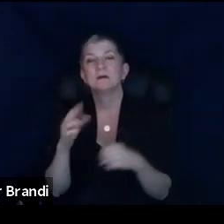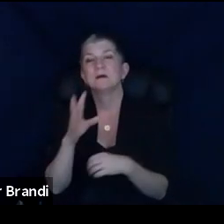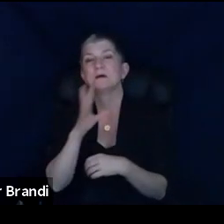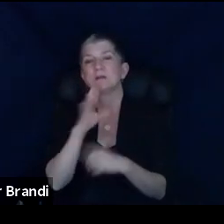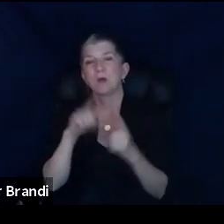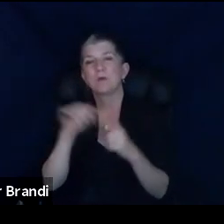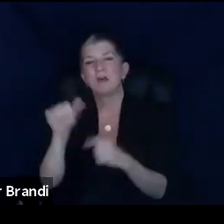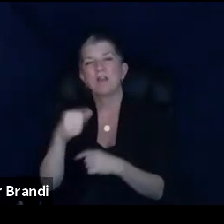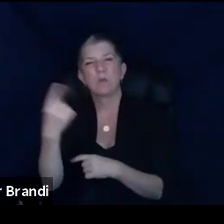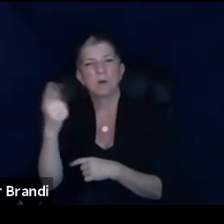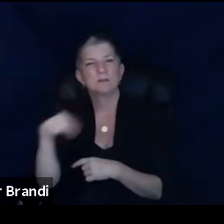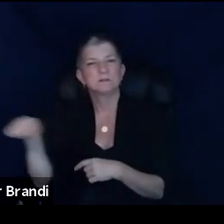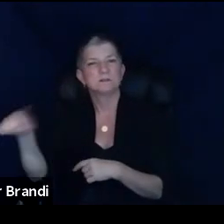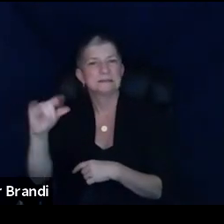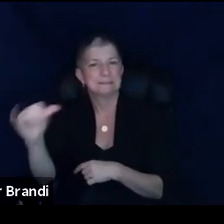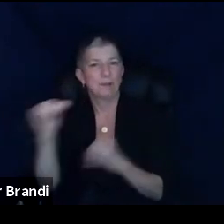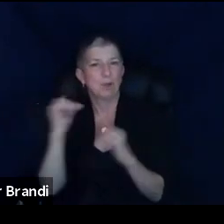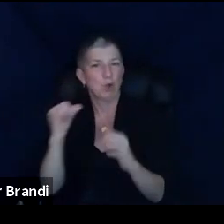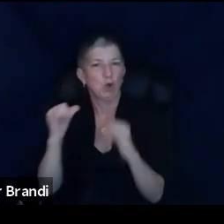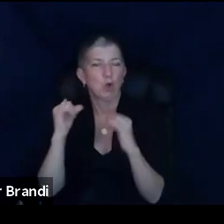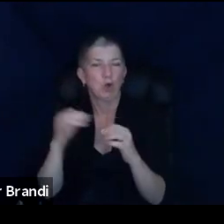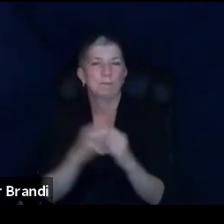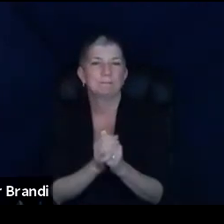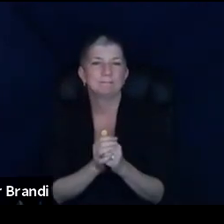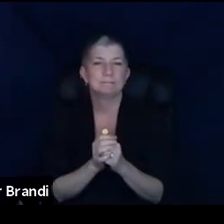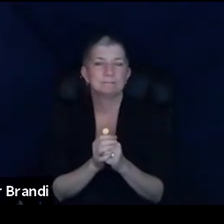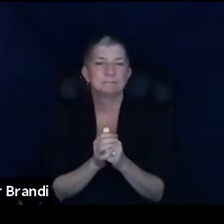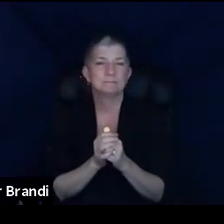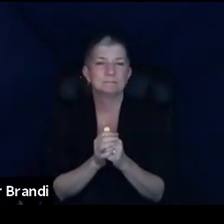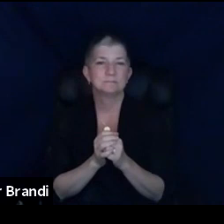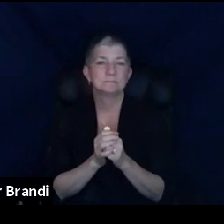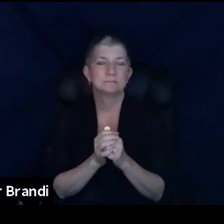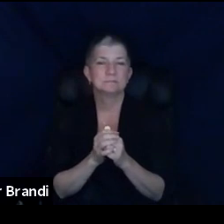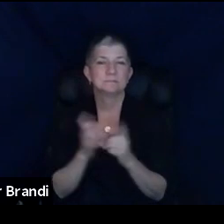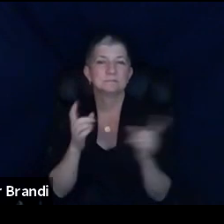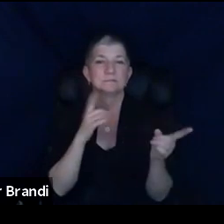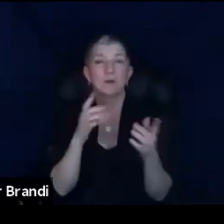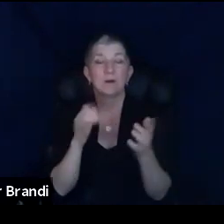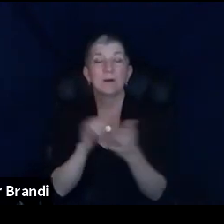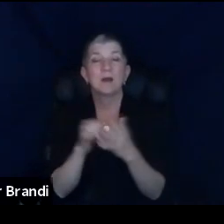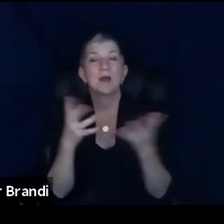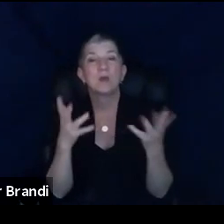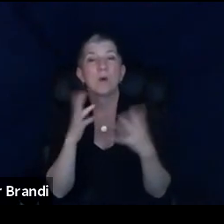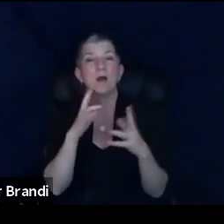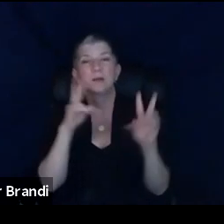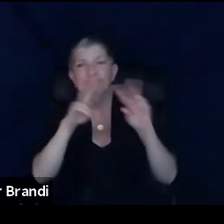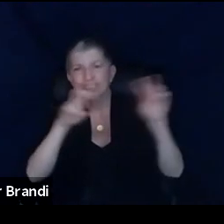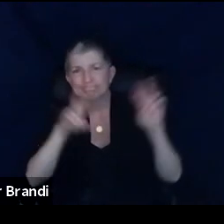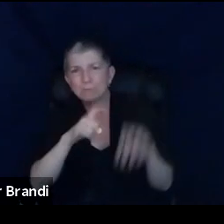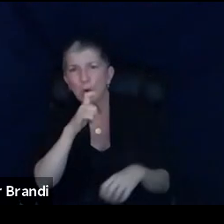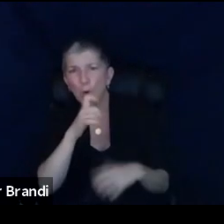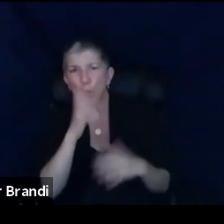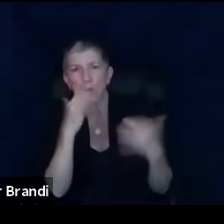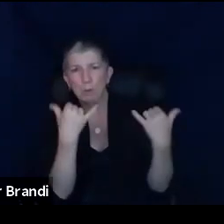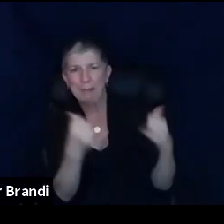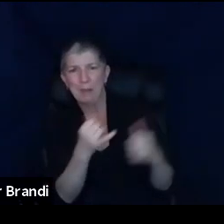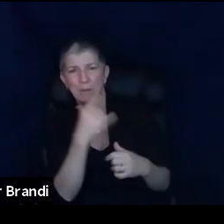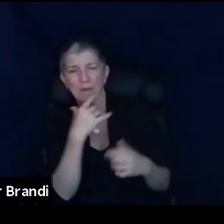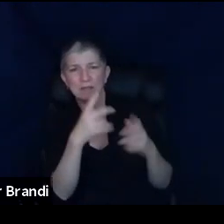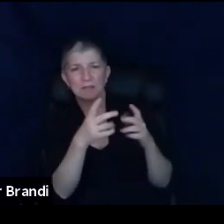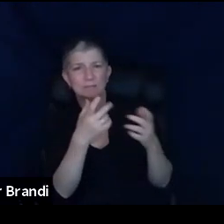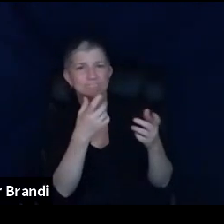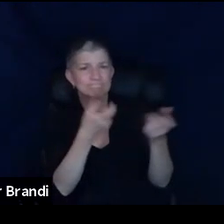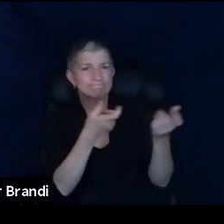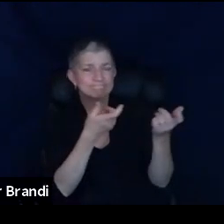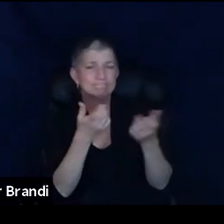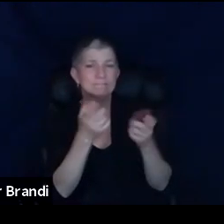other bottoms. You want to vet other people that you play with, which means that you want to find out about the people that you play with to make